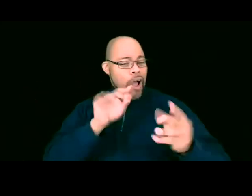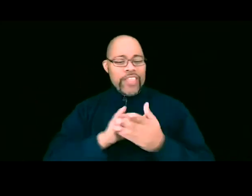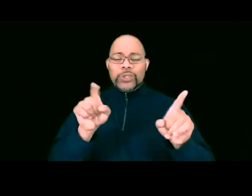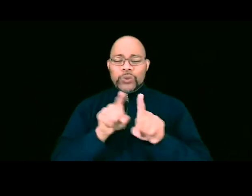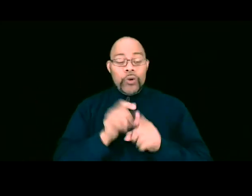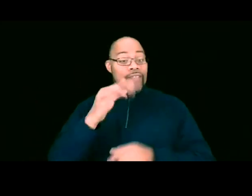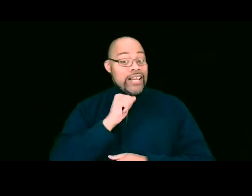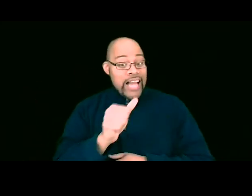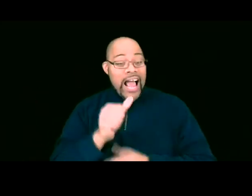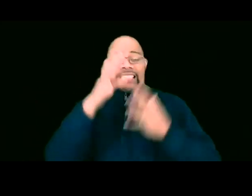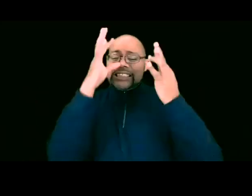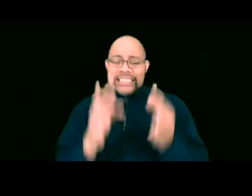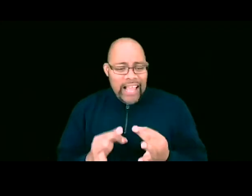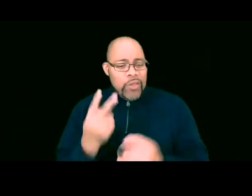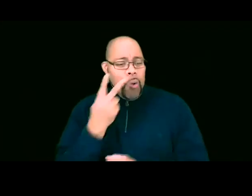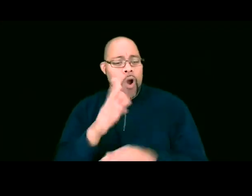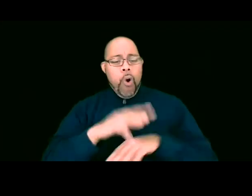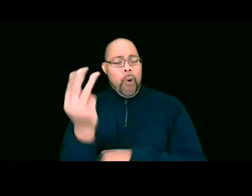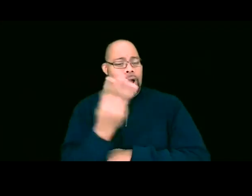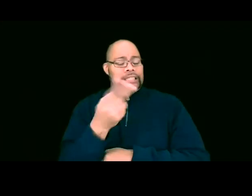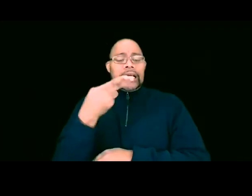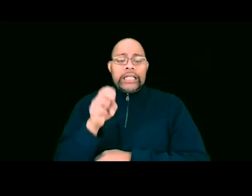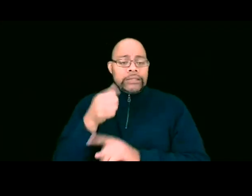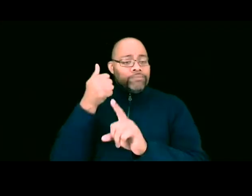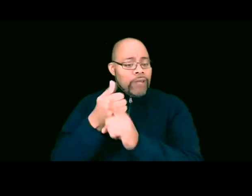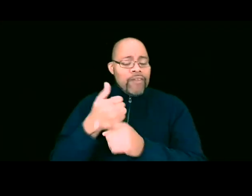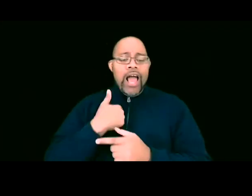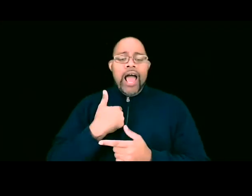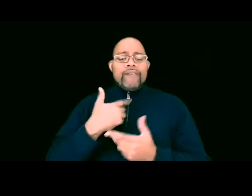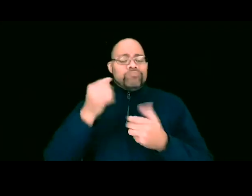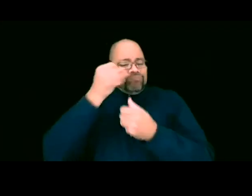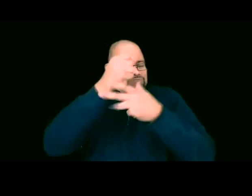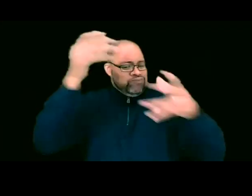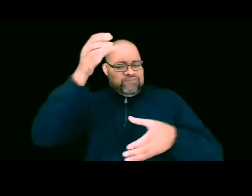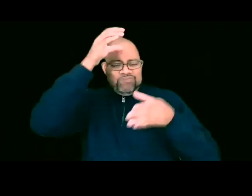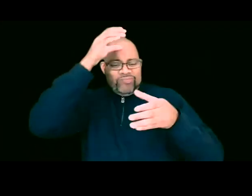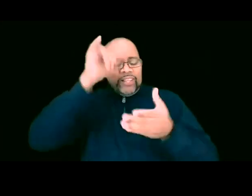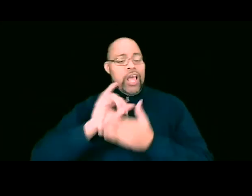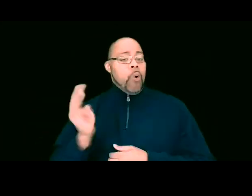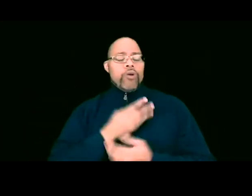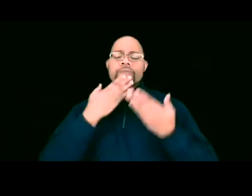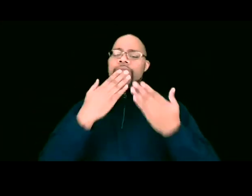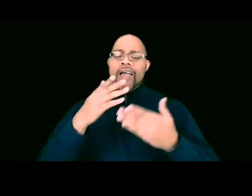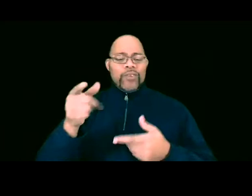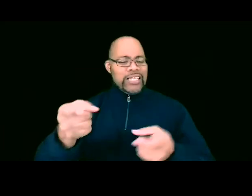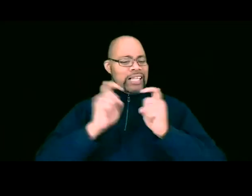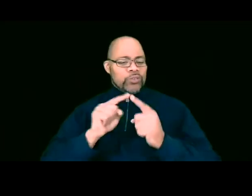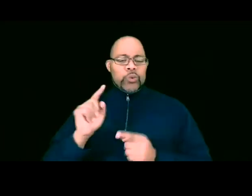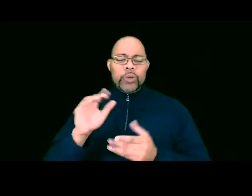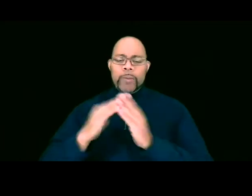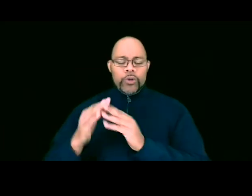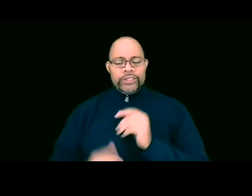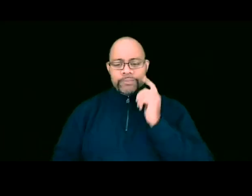And if not, definitely tune in on Wednesday. He has a wealth of knowledge that we are so thankful that he gives to the